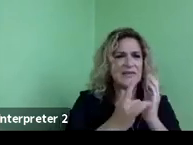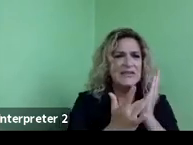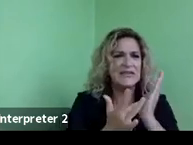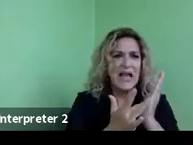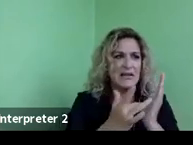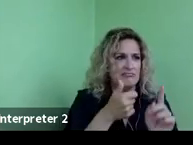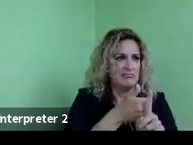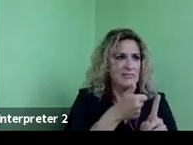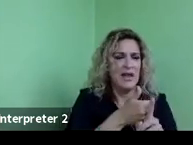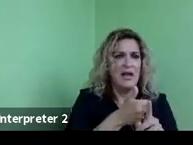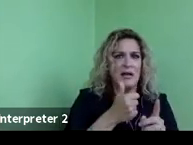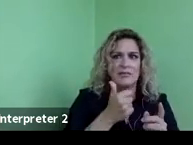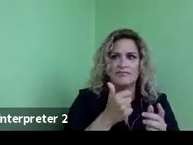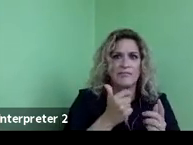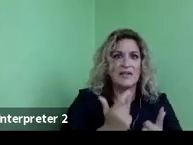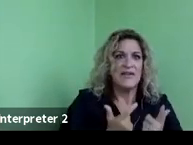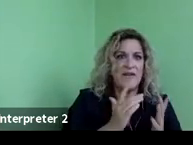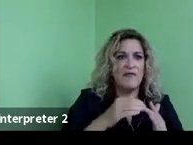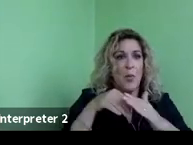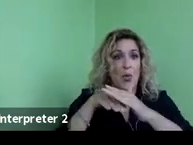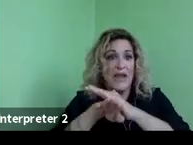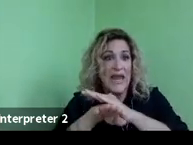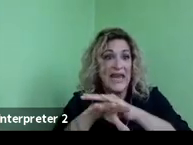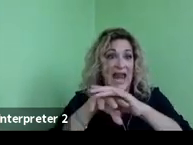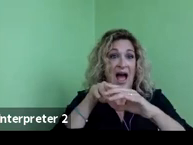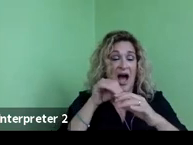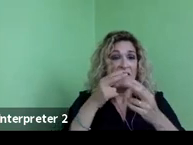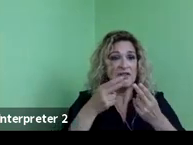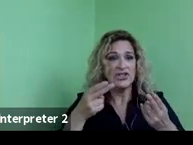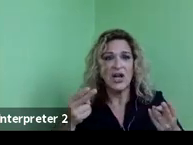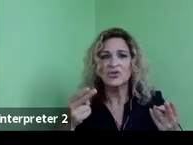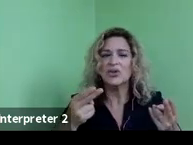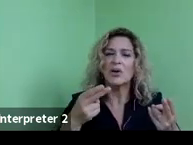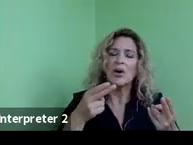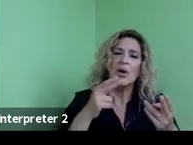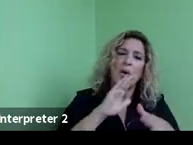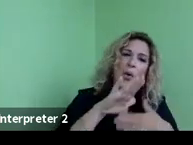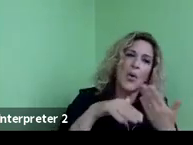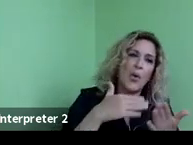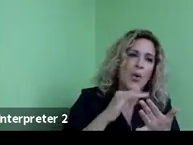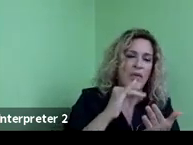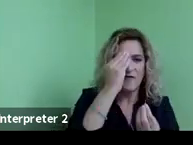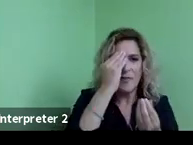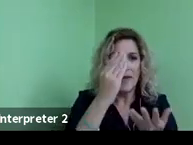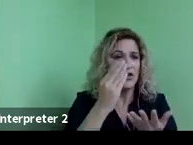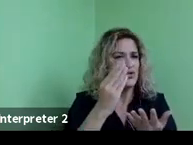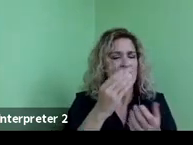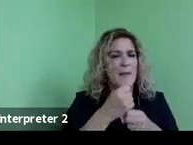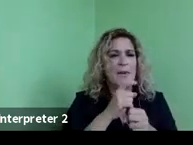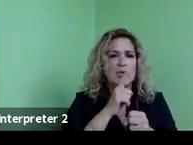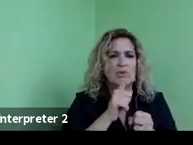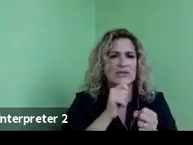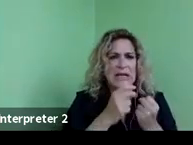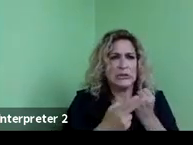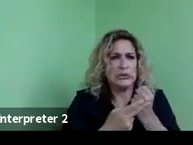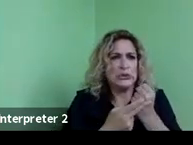that survivor data lives, map those places, know where it's collected and stored, work